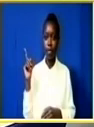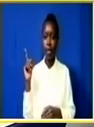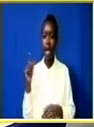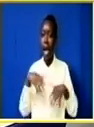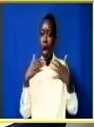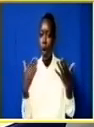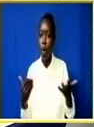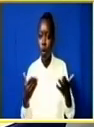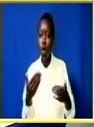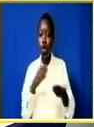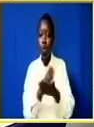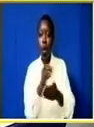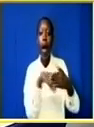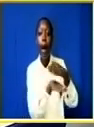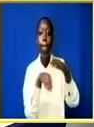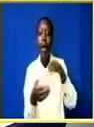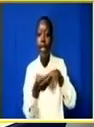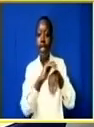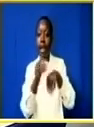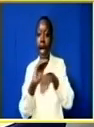crops. Plant trees.